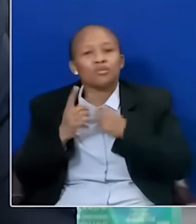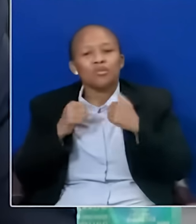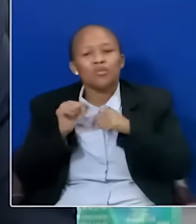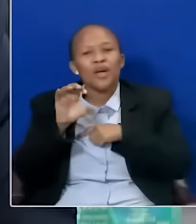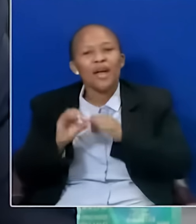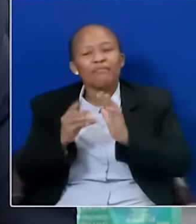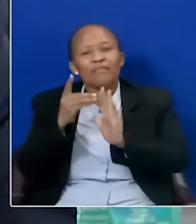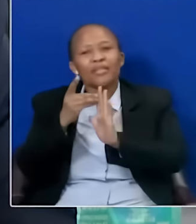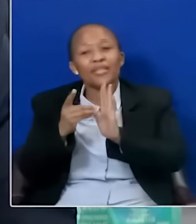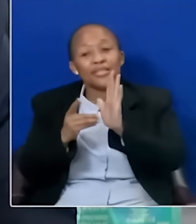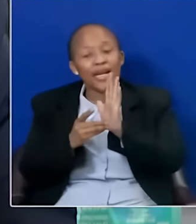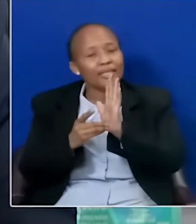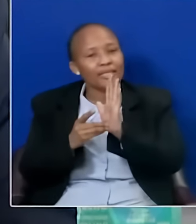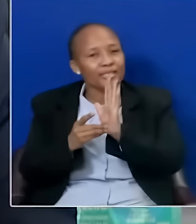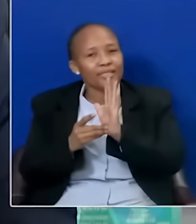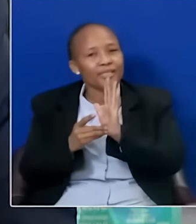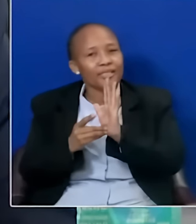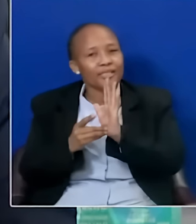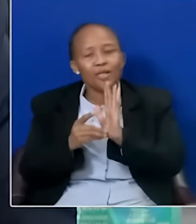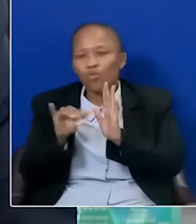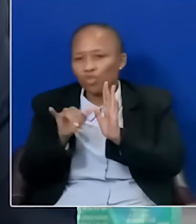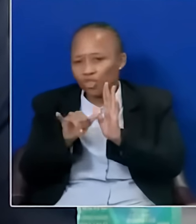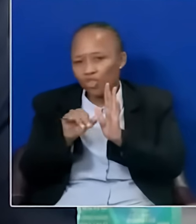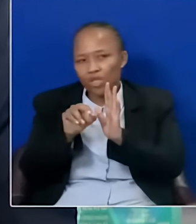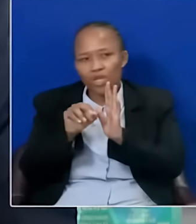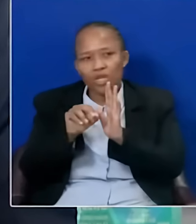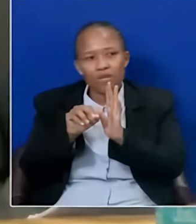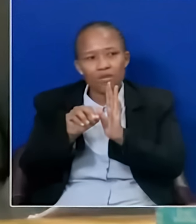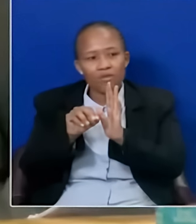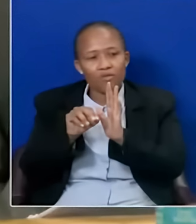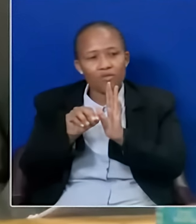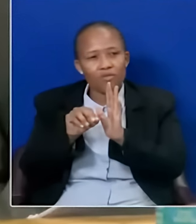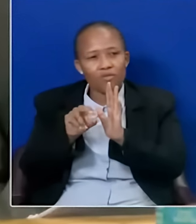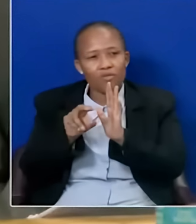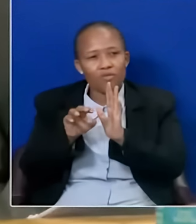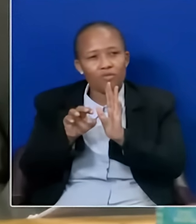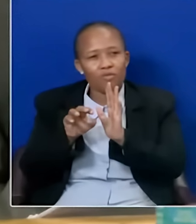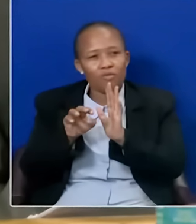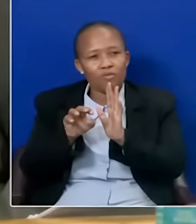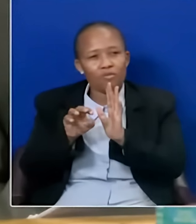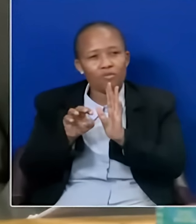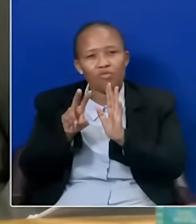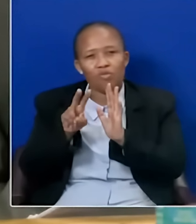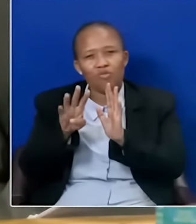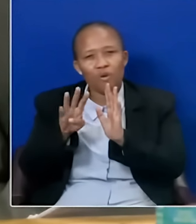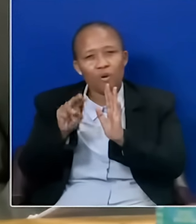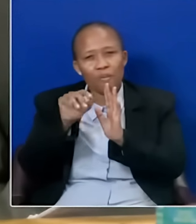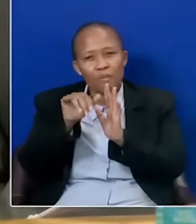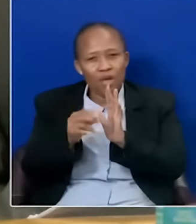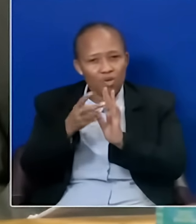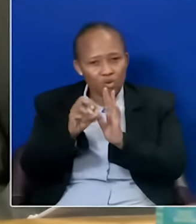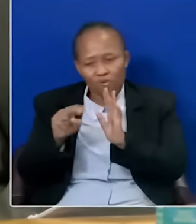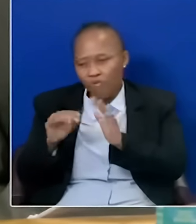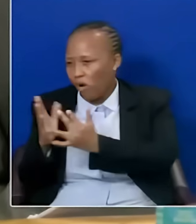May 2024. Sorry, can I just intervene here, because 24 May is when